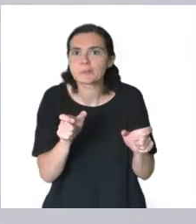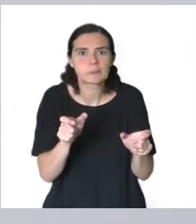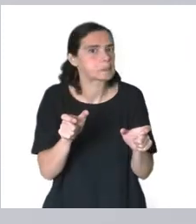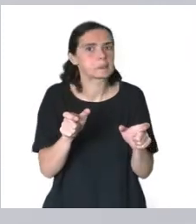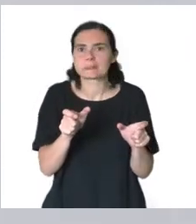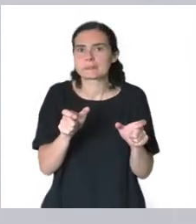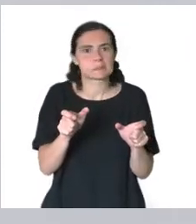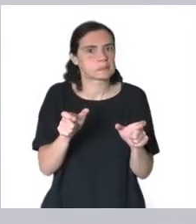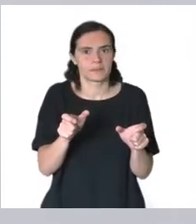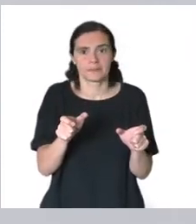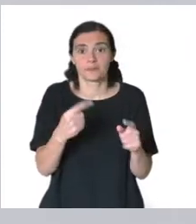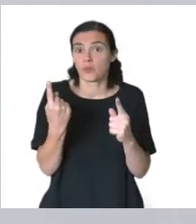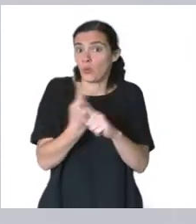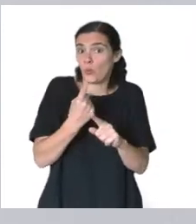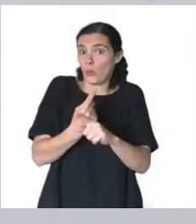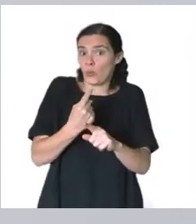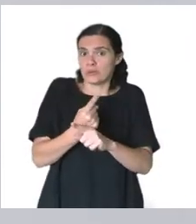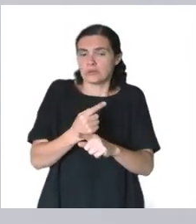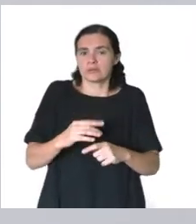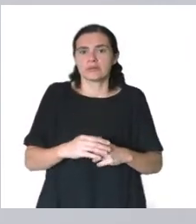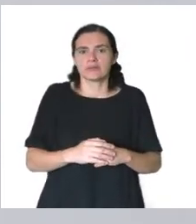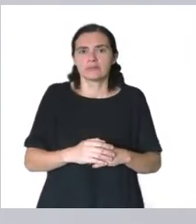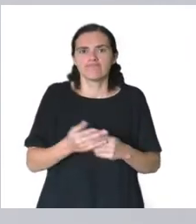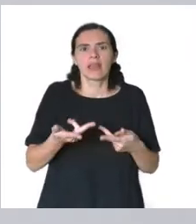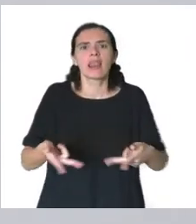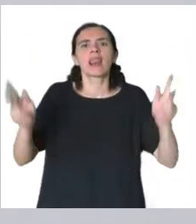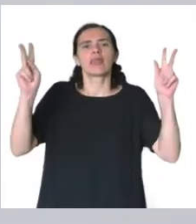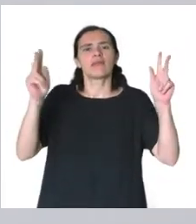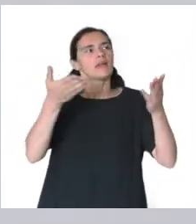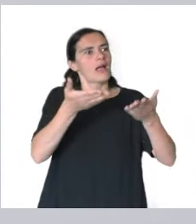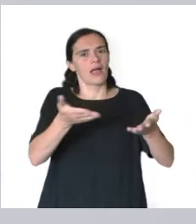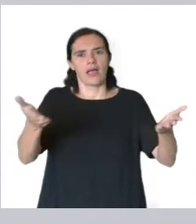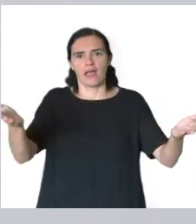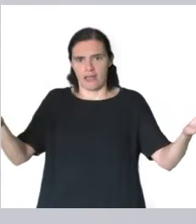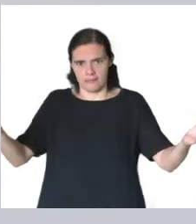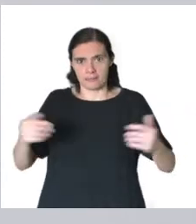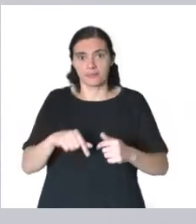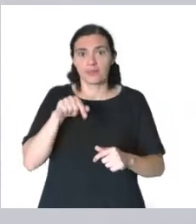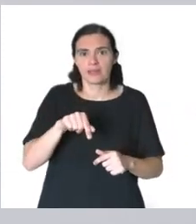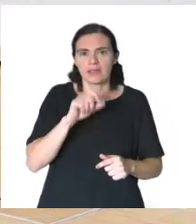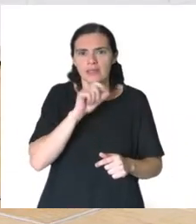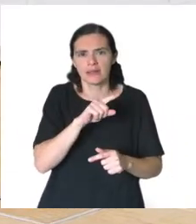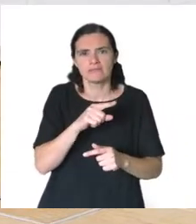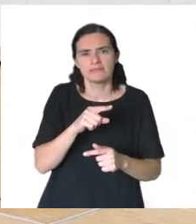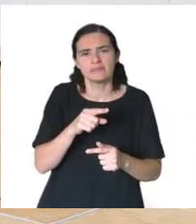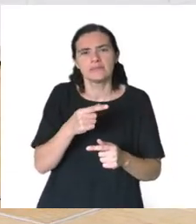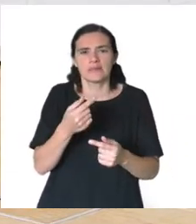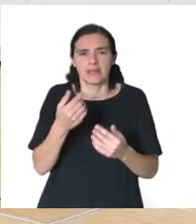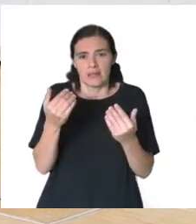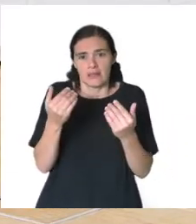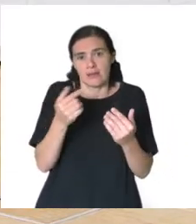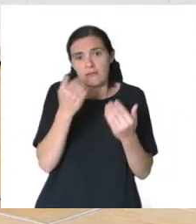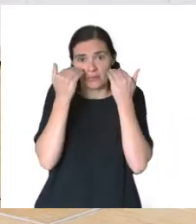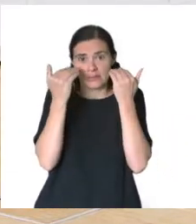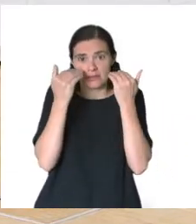we cannot control. Things that are free. So here we might have a chance